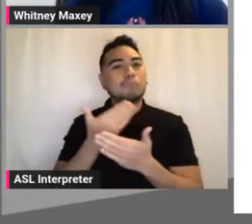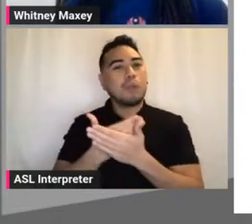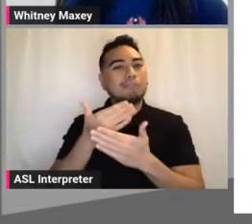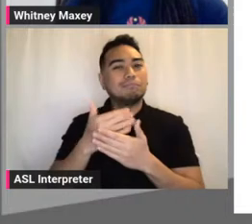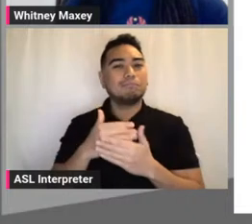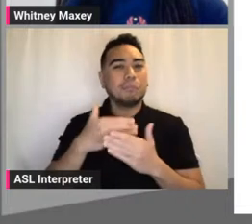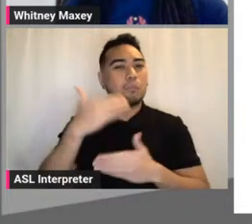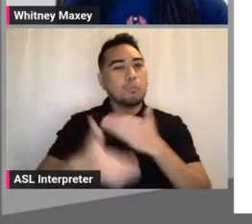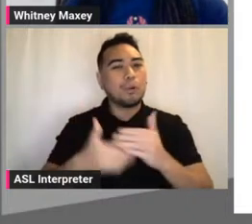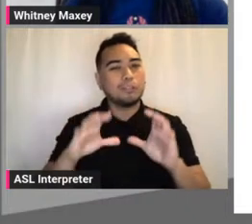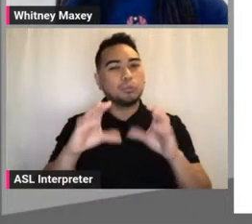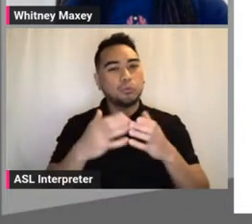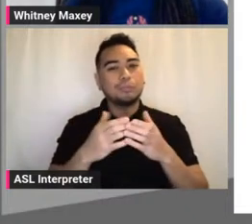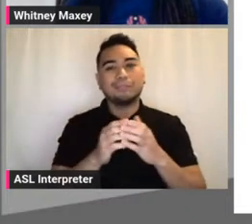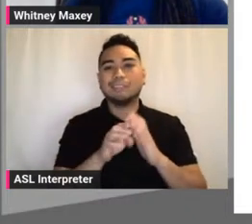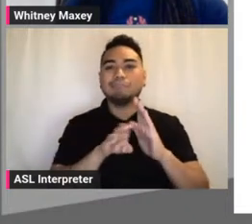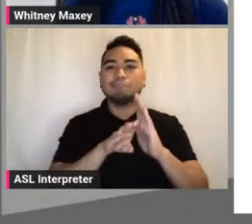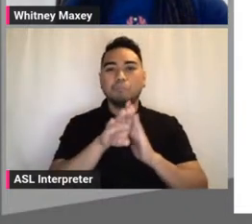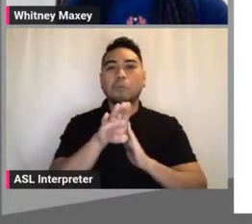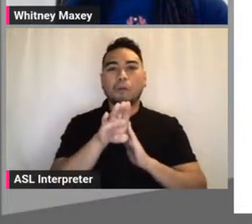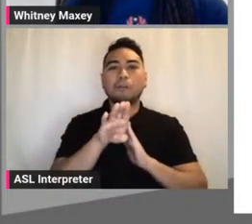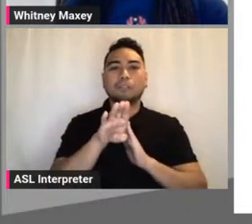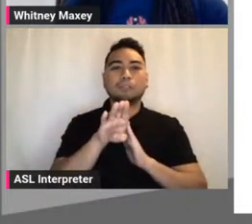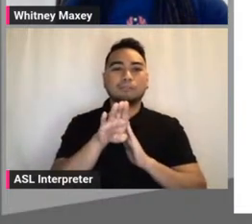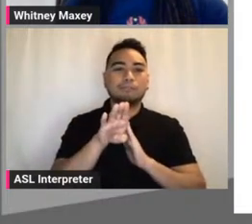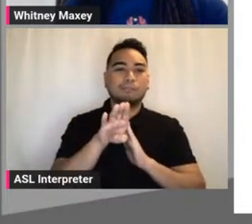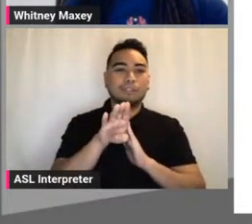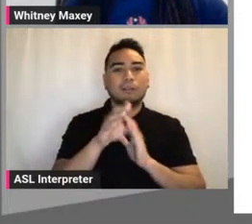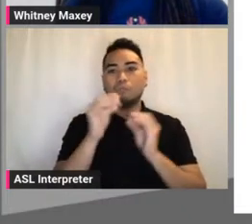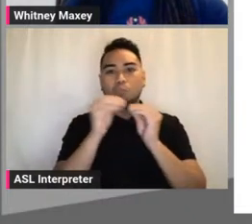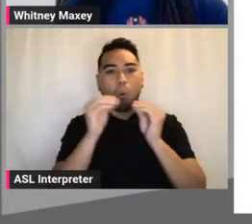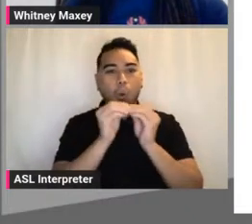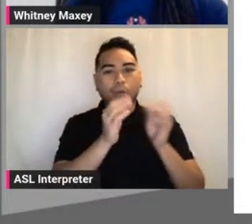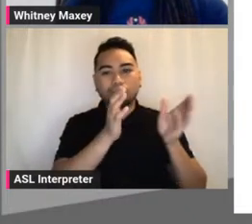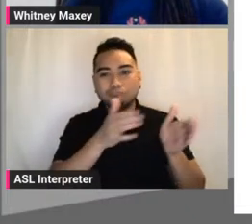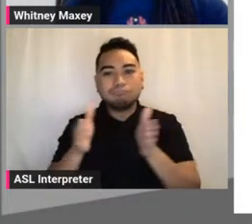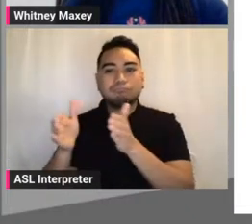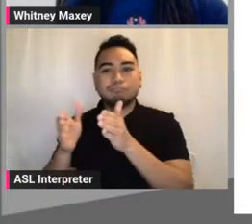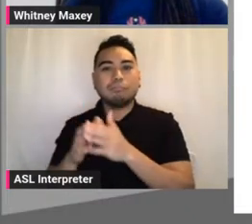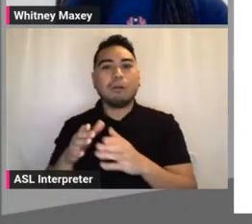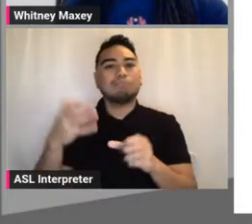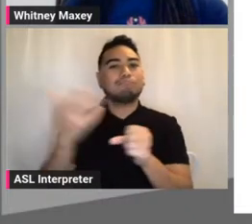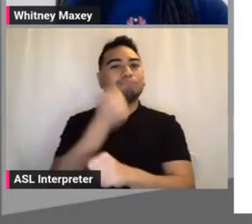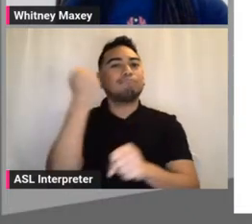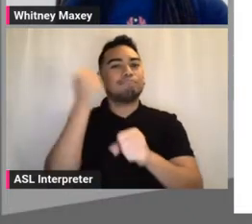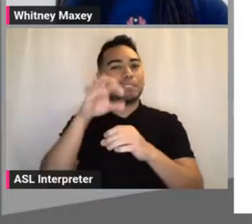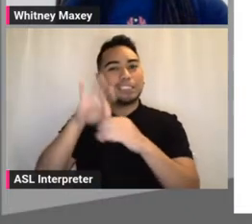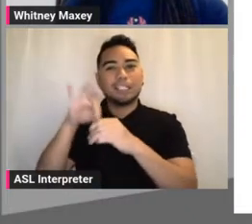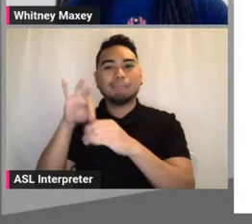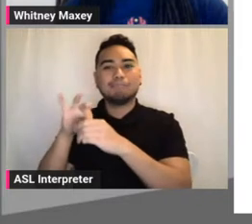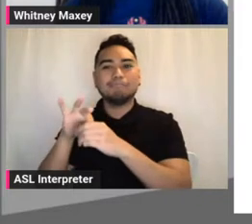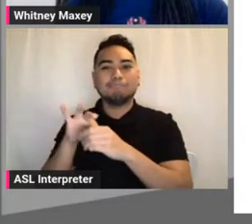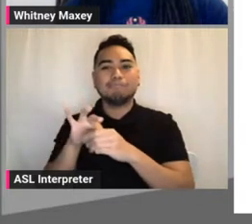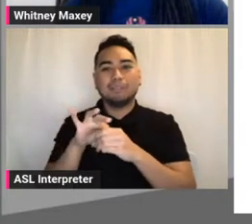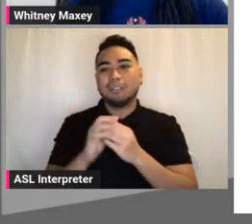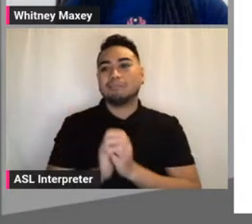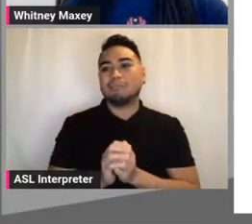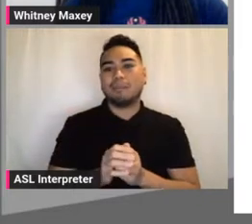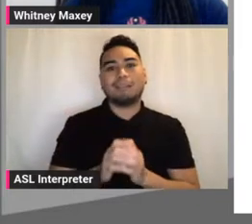that is growing in sophistication, that is organizing, winning elections, articulating